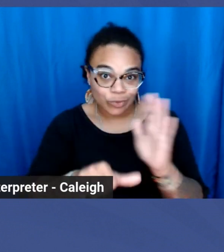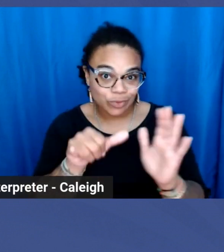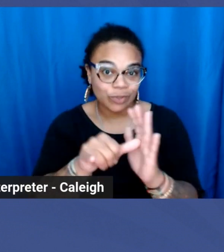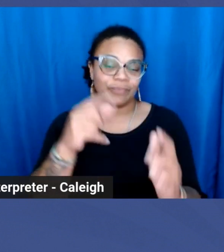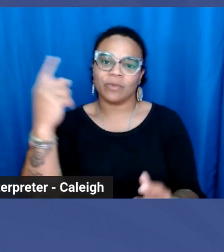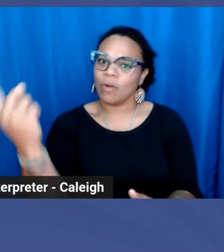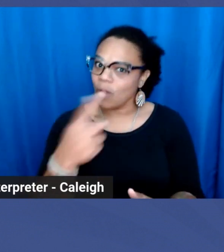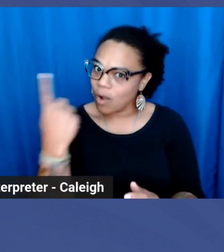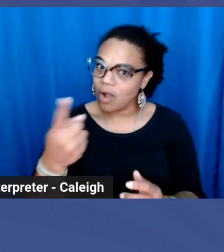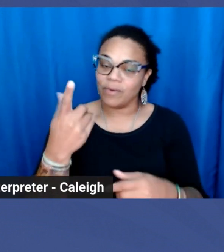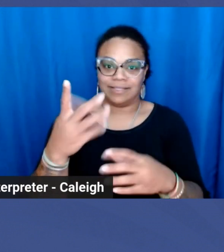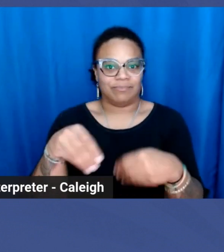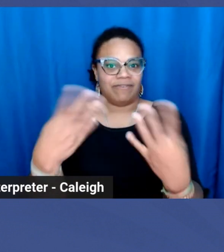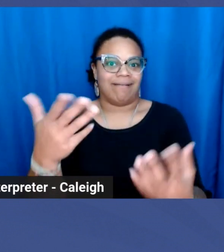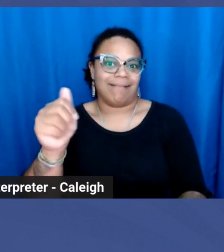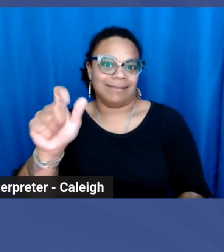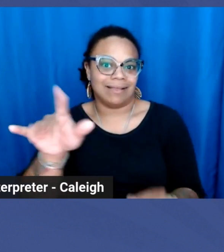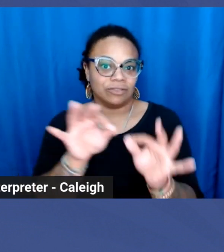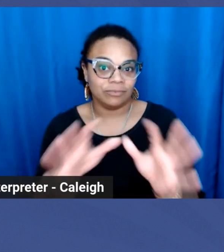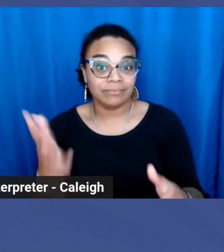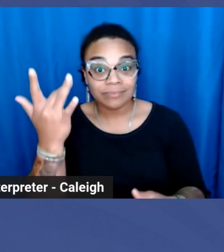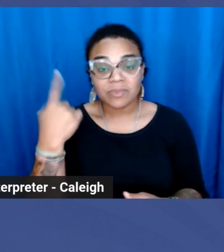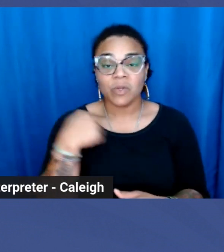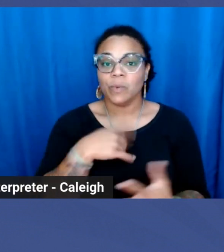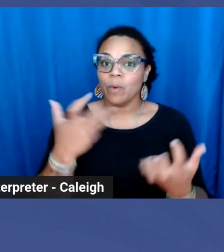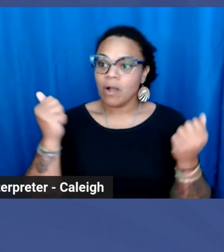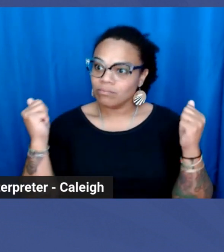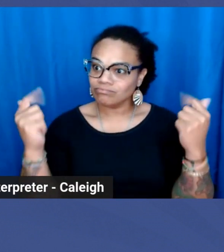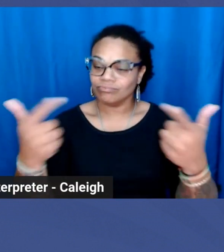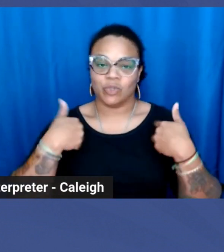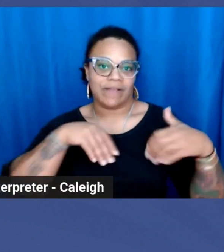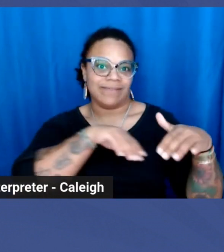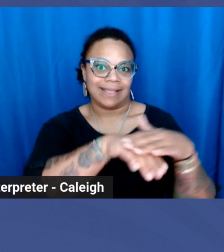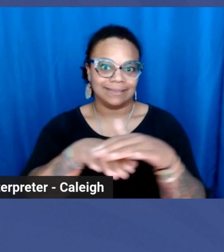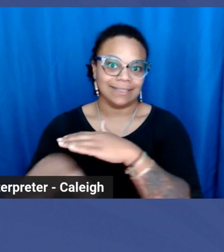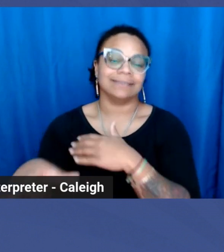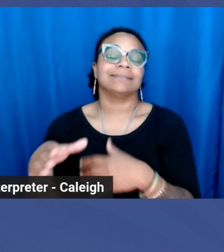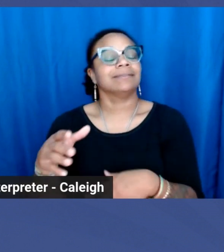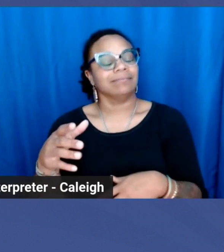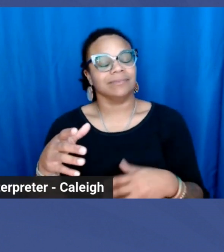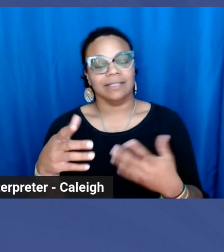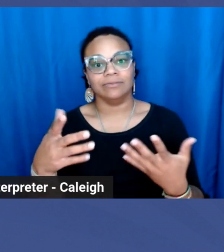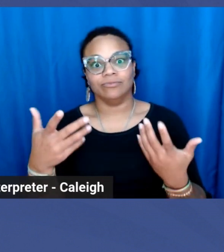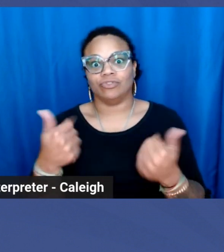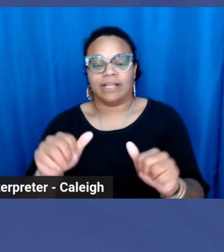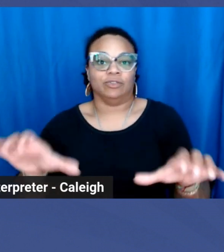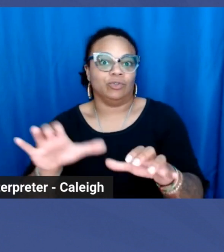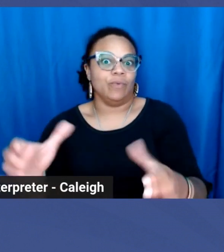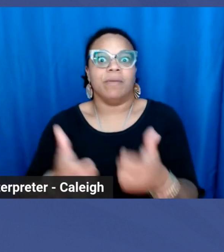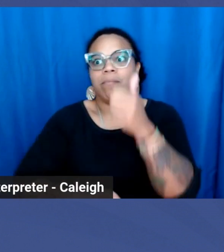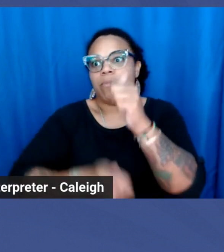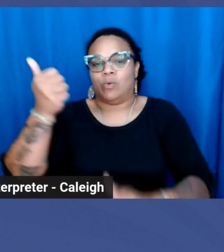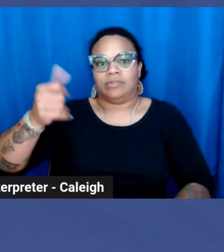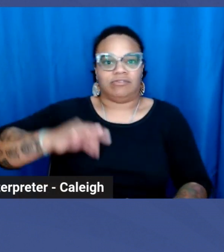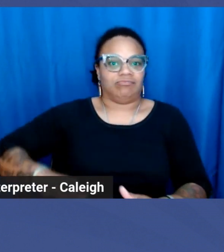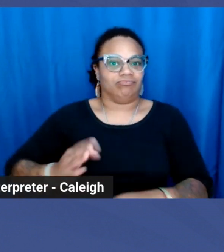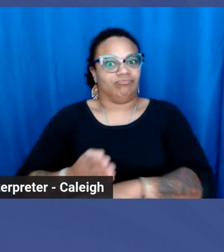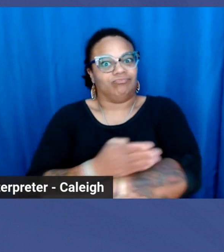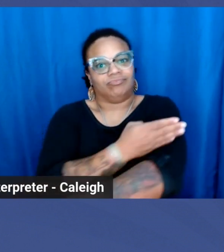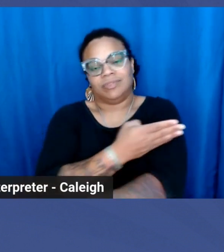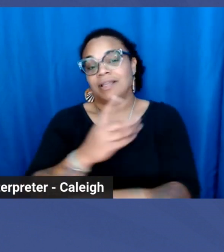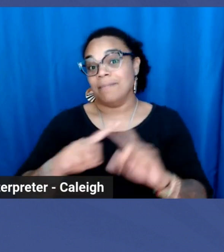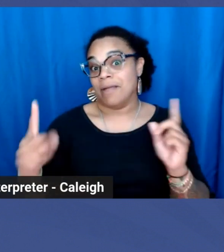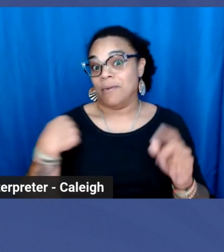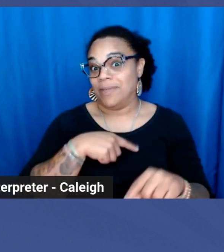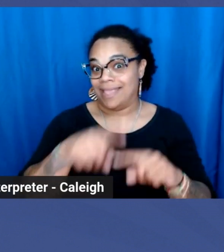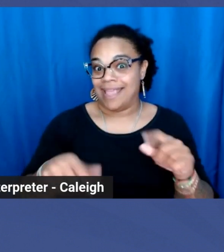reach the maximum amount of people and do the most good, but we can't do that without support. So if you're able, we'd really appreciate